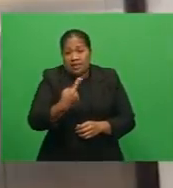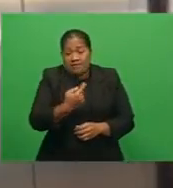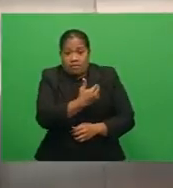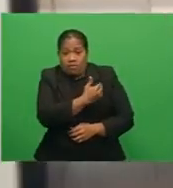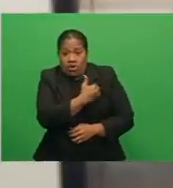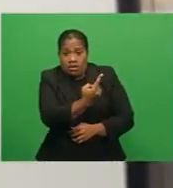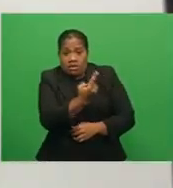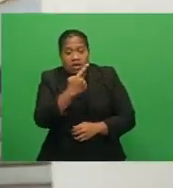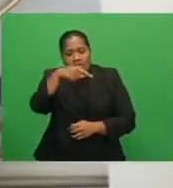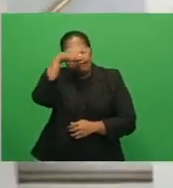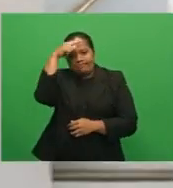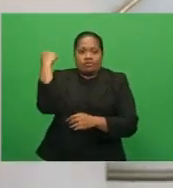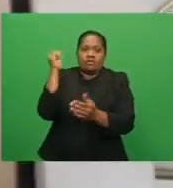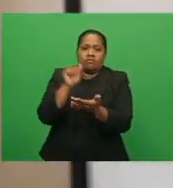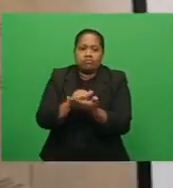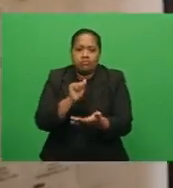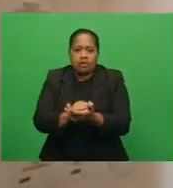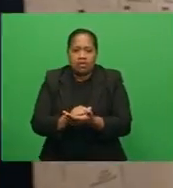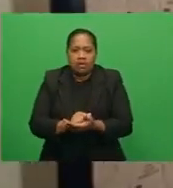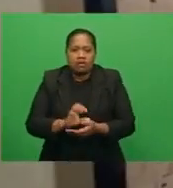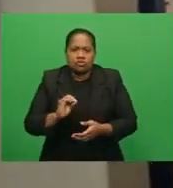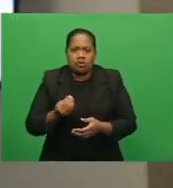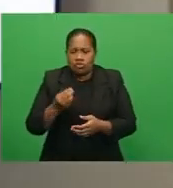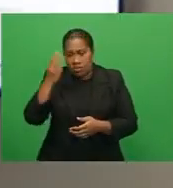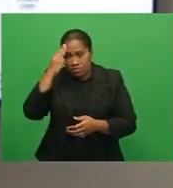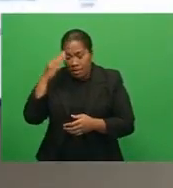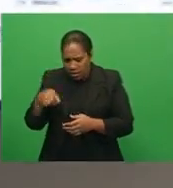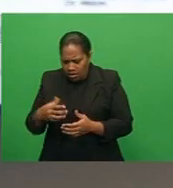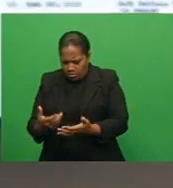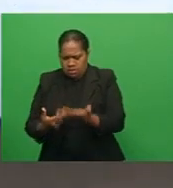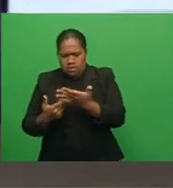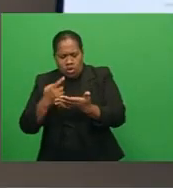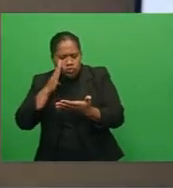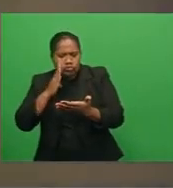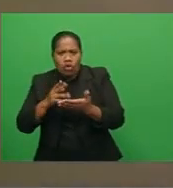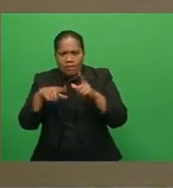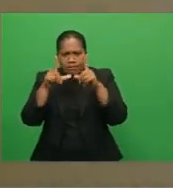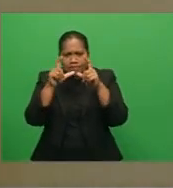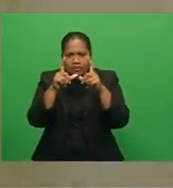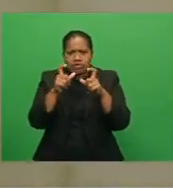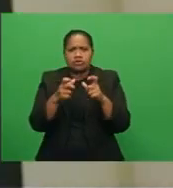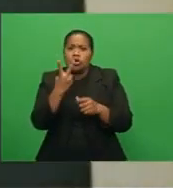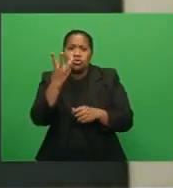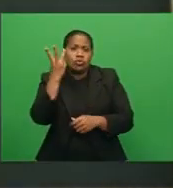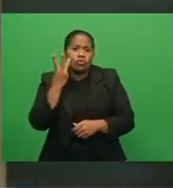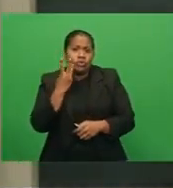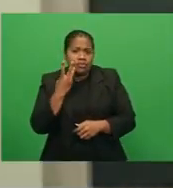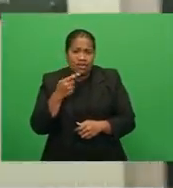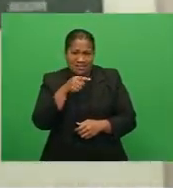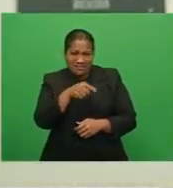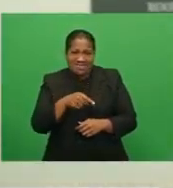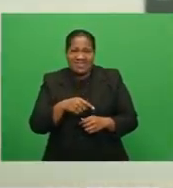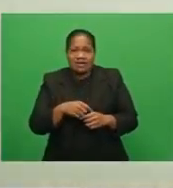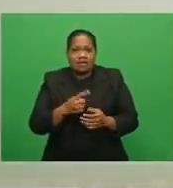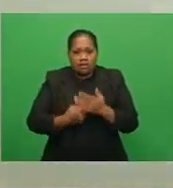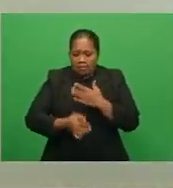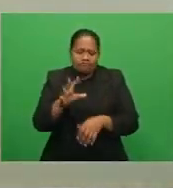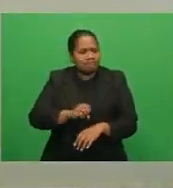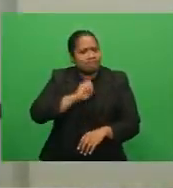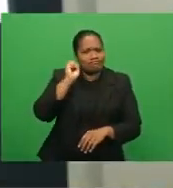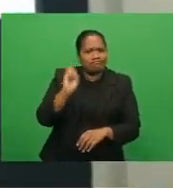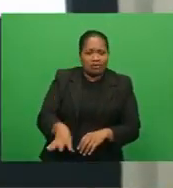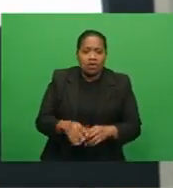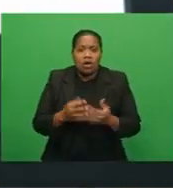the deceased claims that the accused had a mobile phone with pictures of 2 women and she broke the phone in anger. The High Court heard